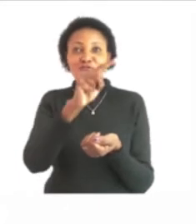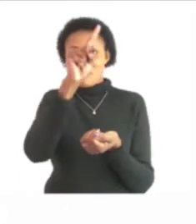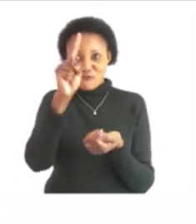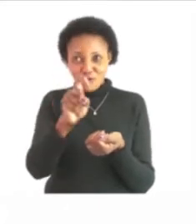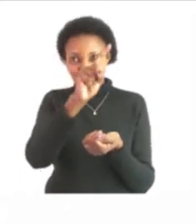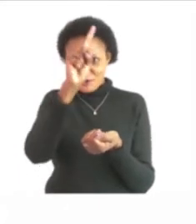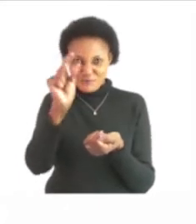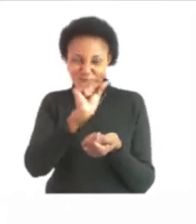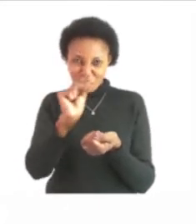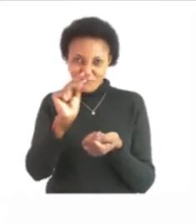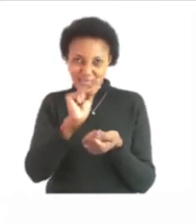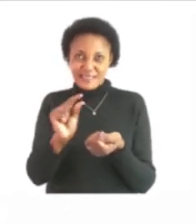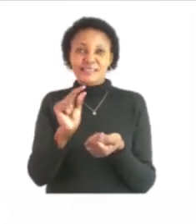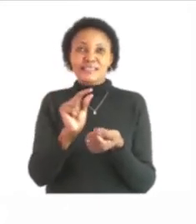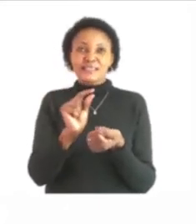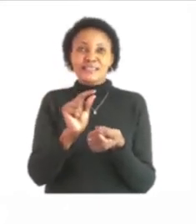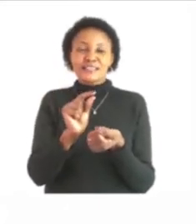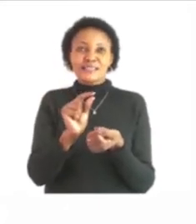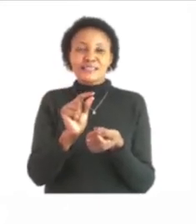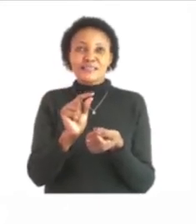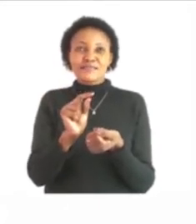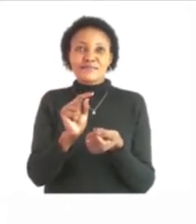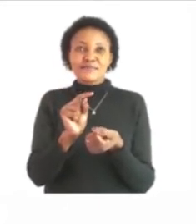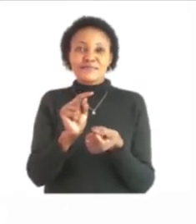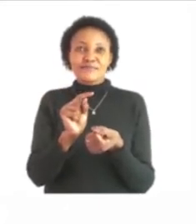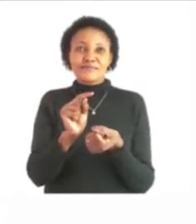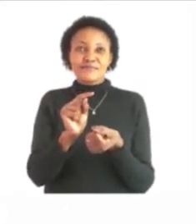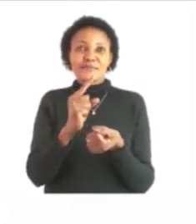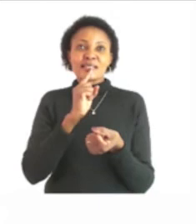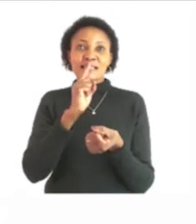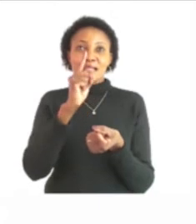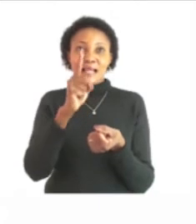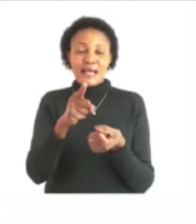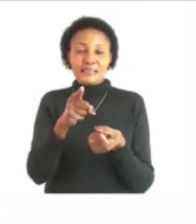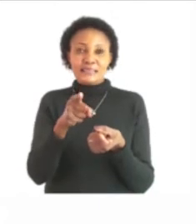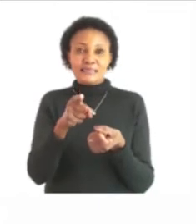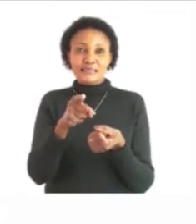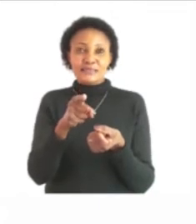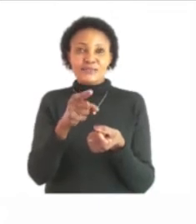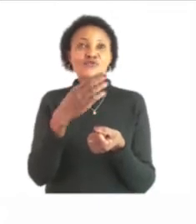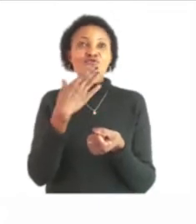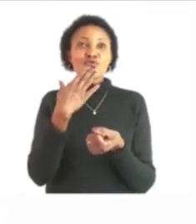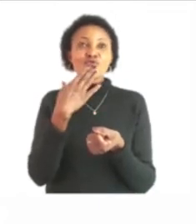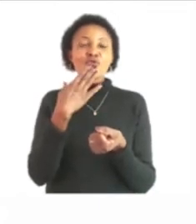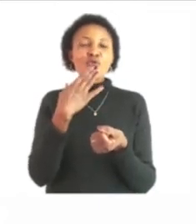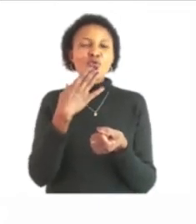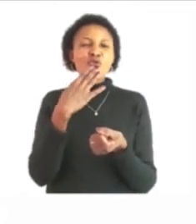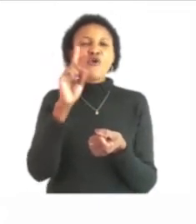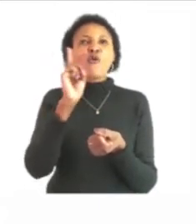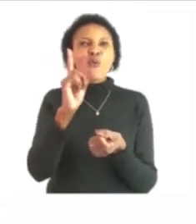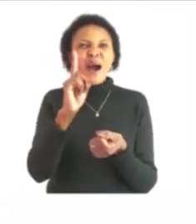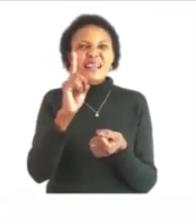words. And these words tells us who, what, and